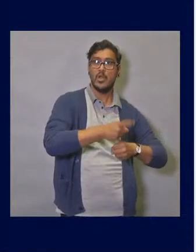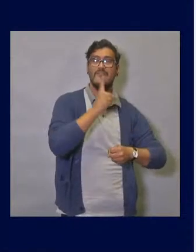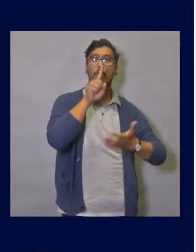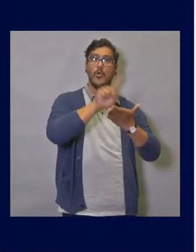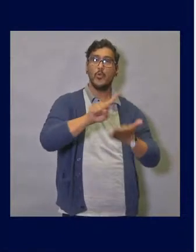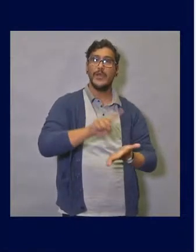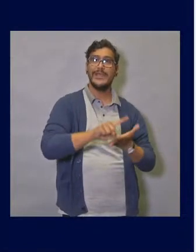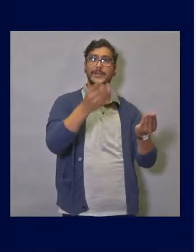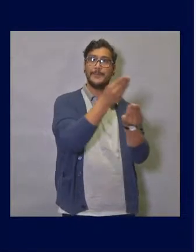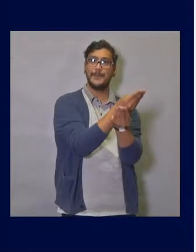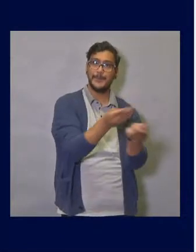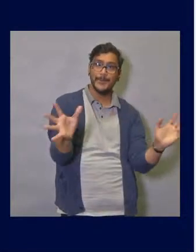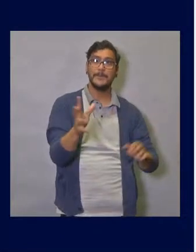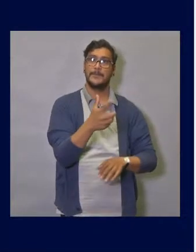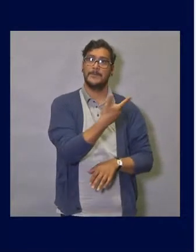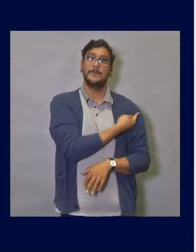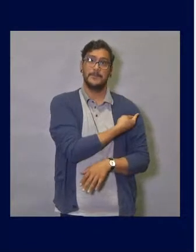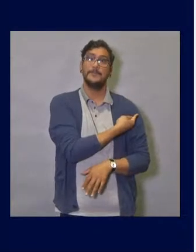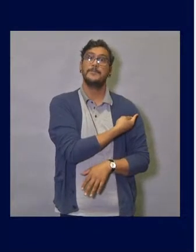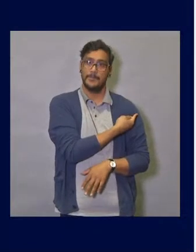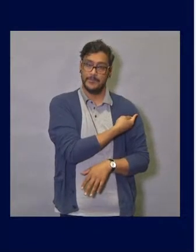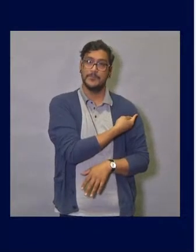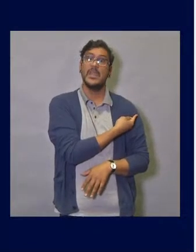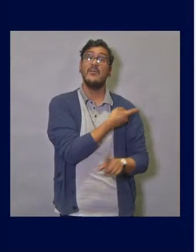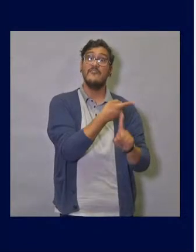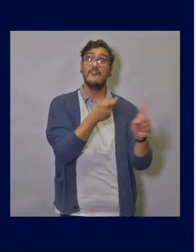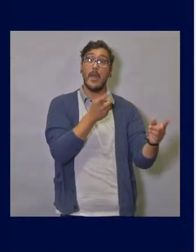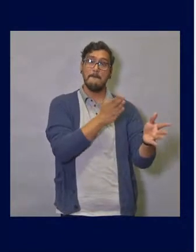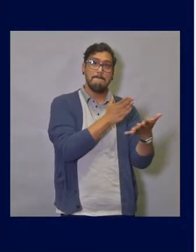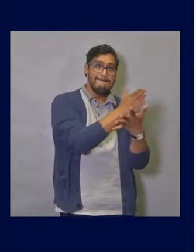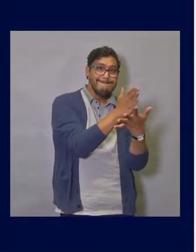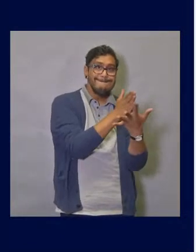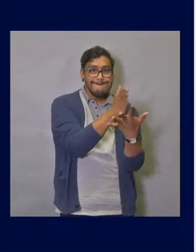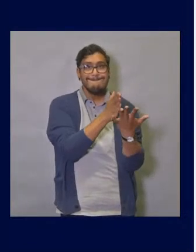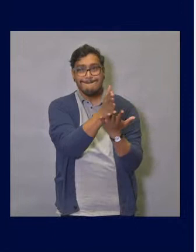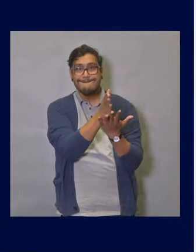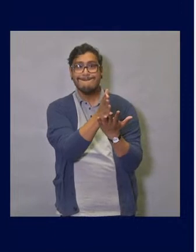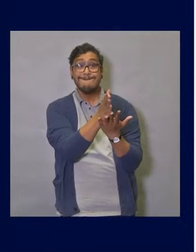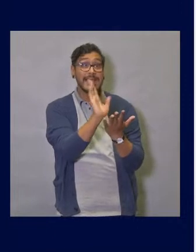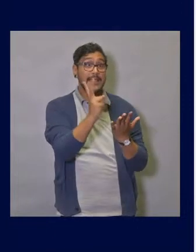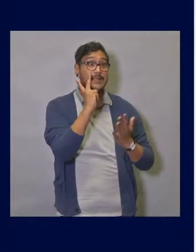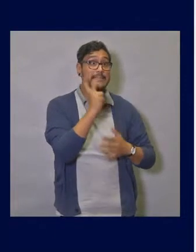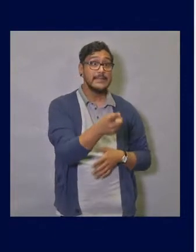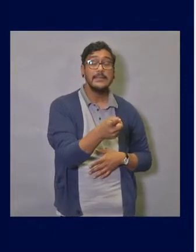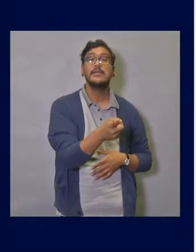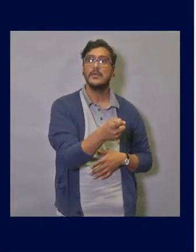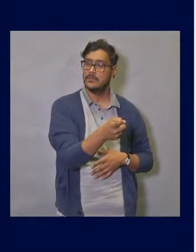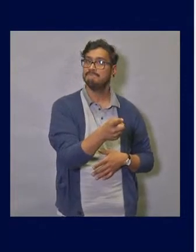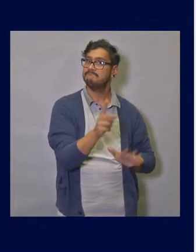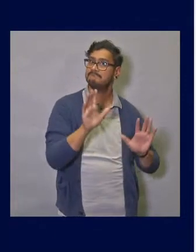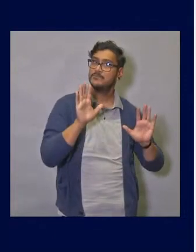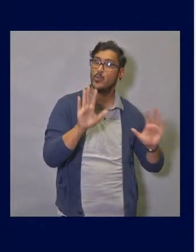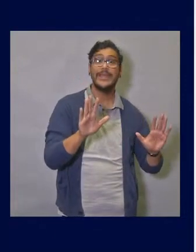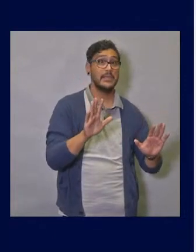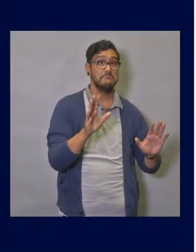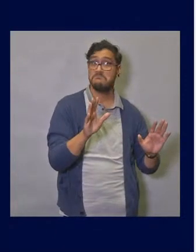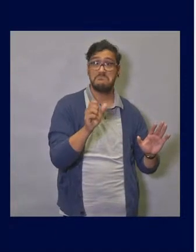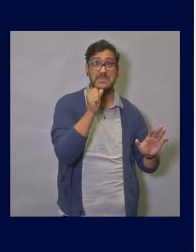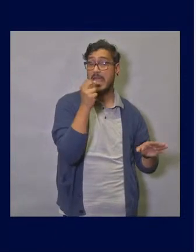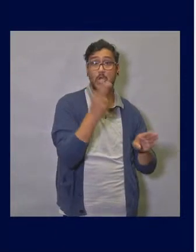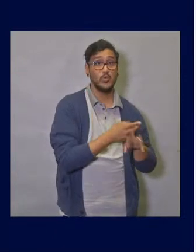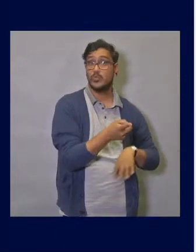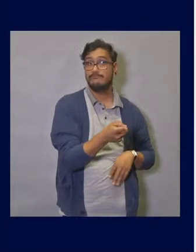of COVID-19 vaccines by site type. We continue, as you can see, to have a great deal of unused